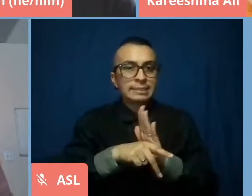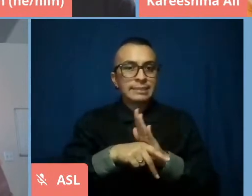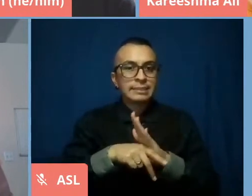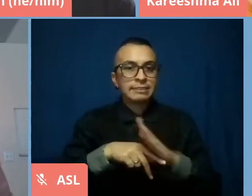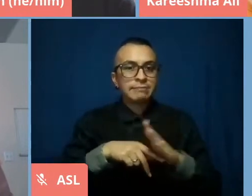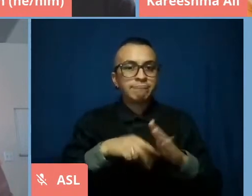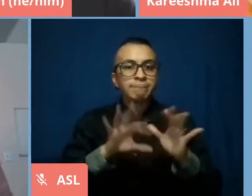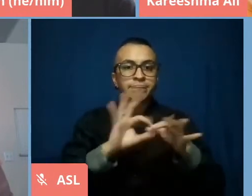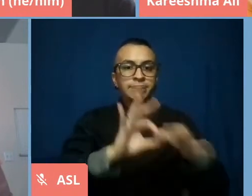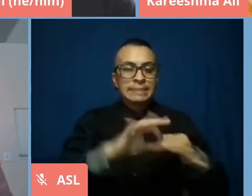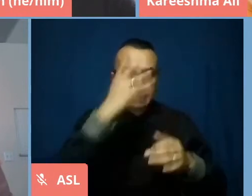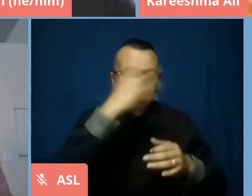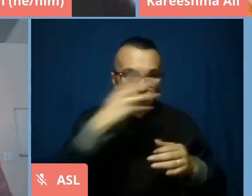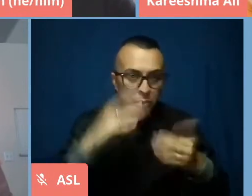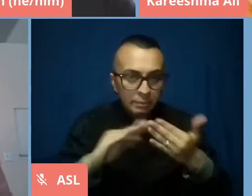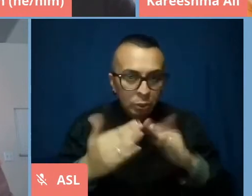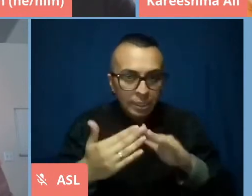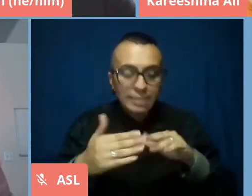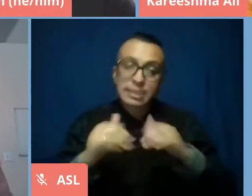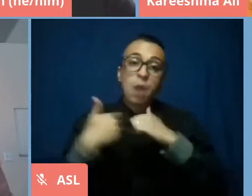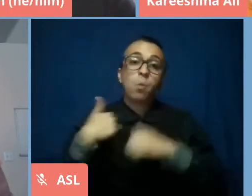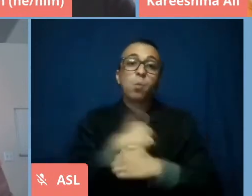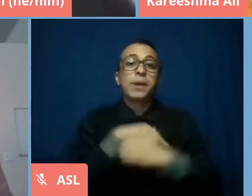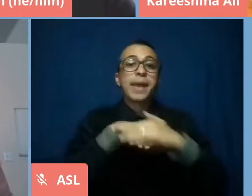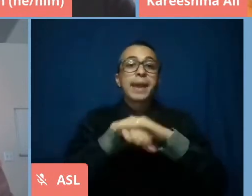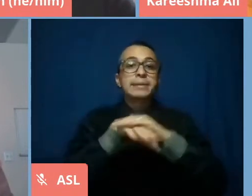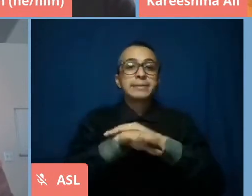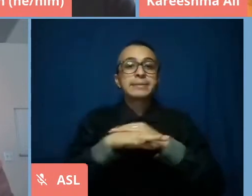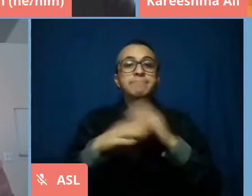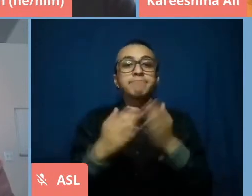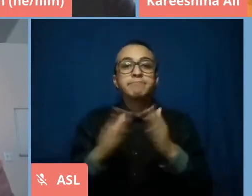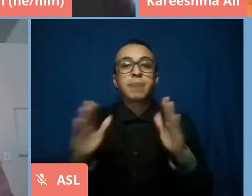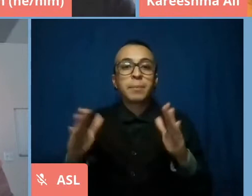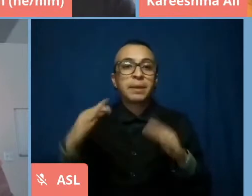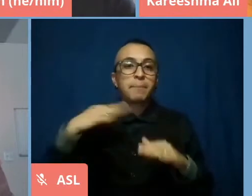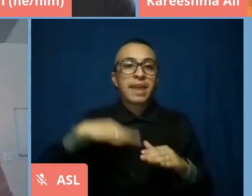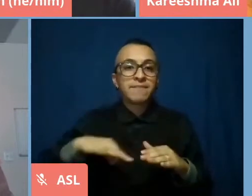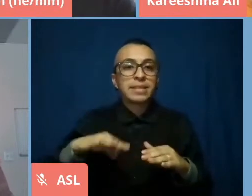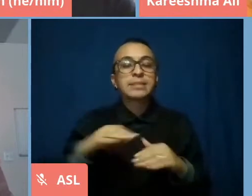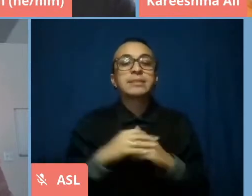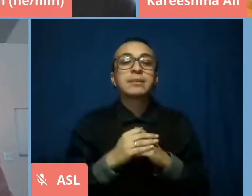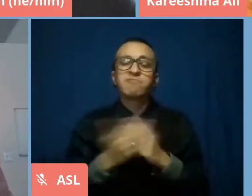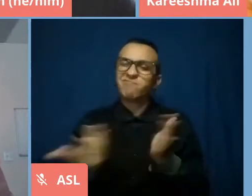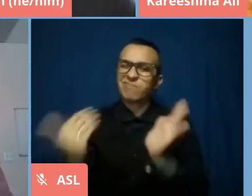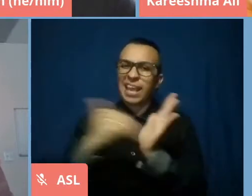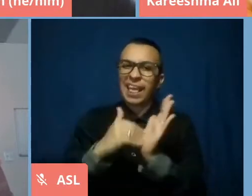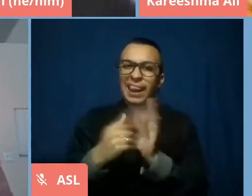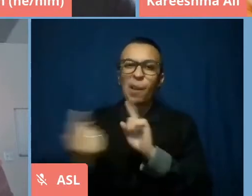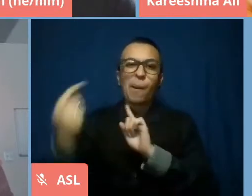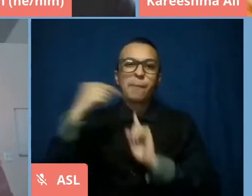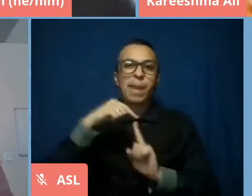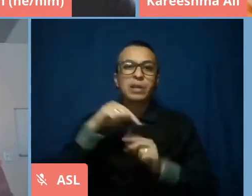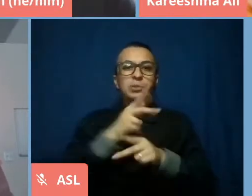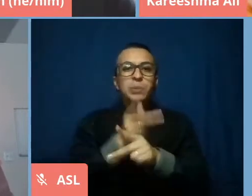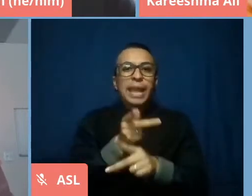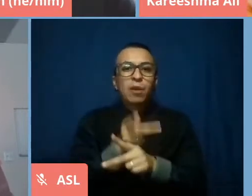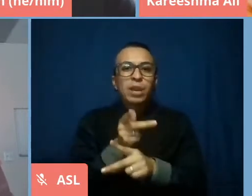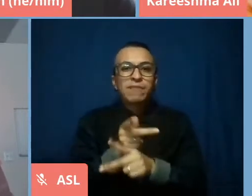community, and how we access public benefits. And again, going back to the